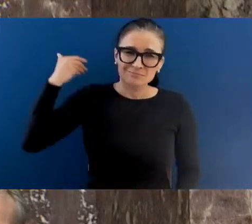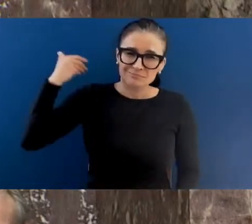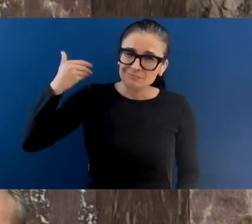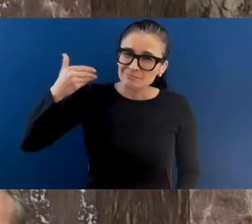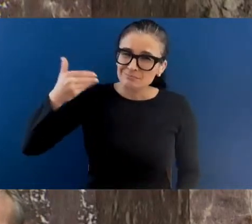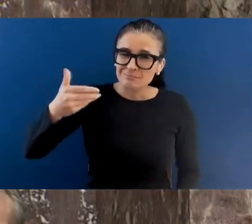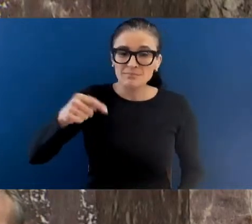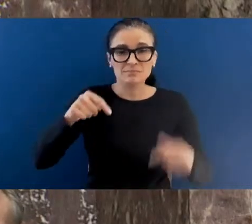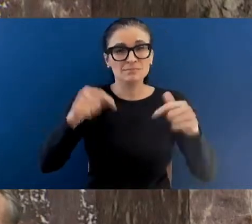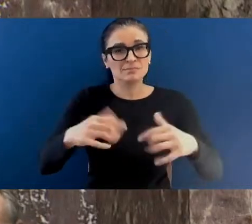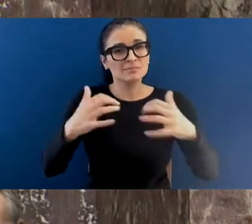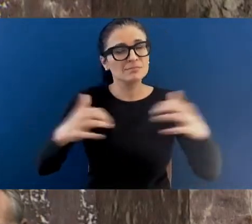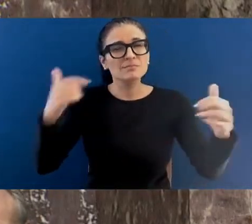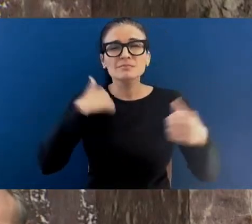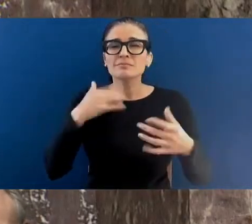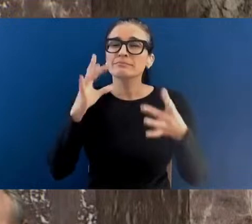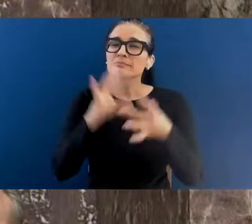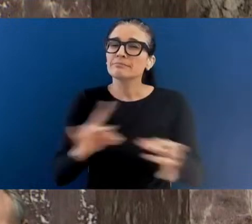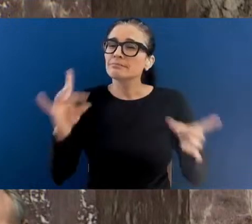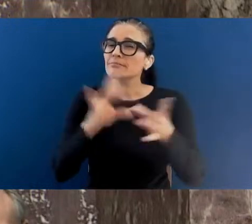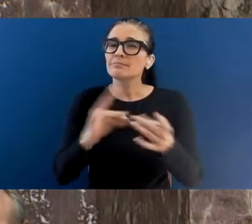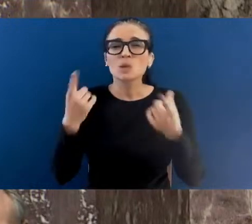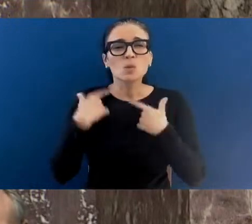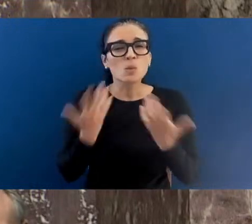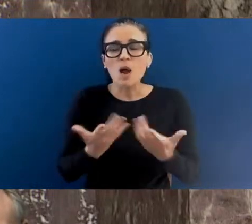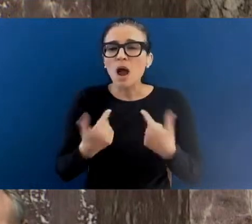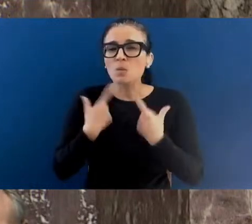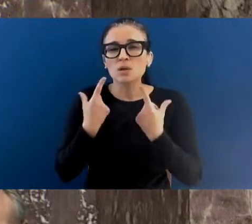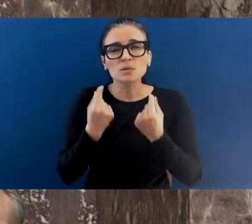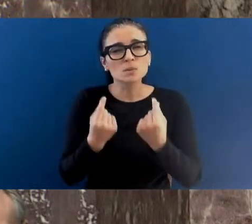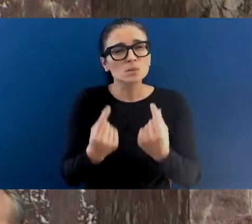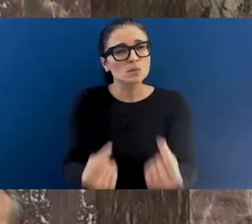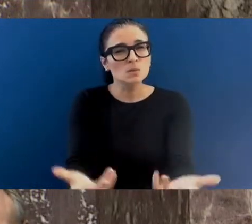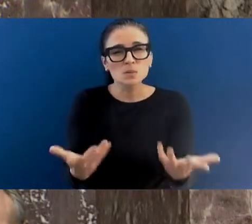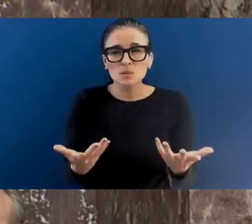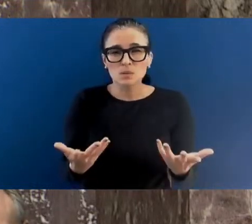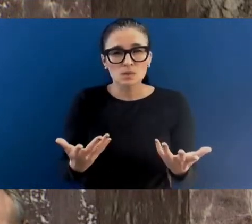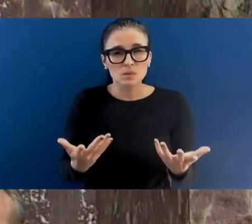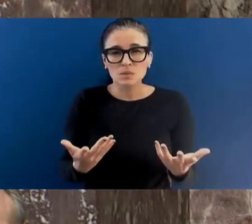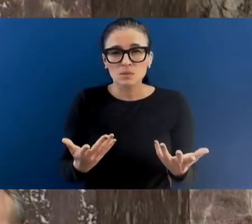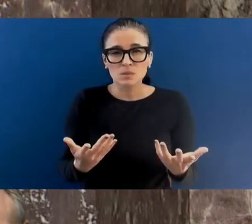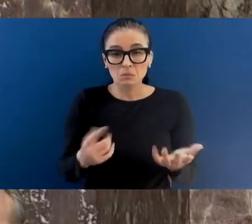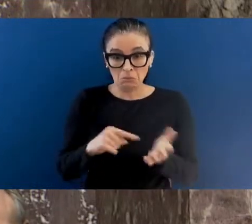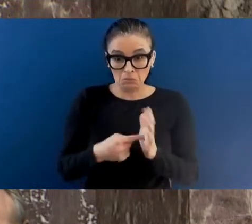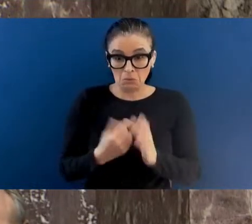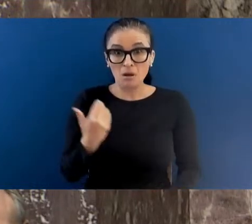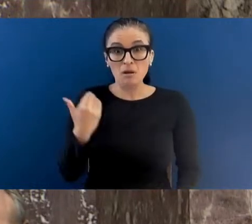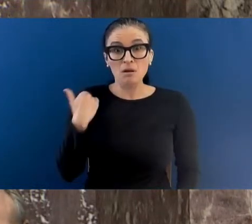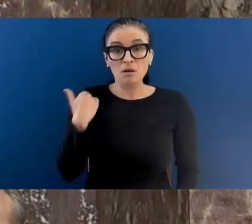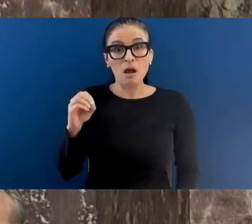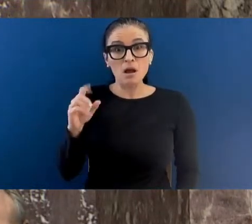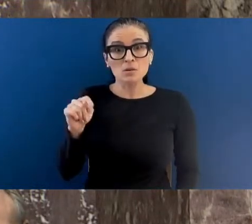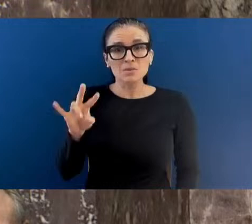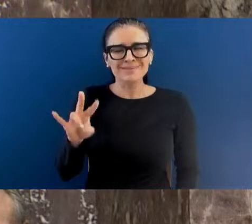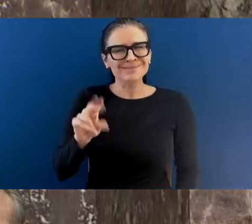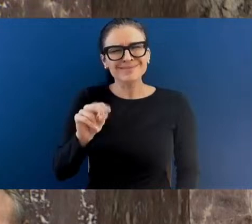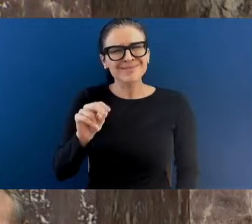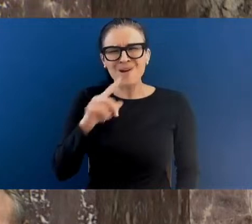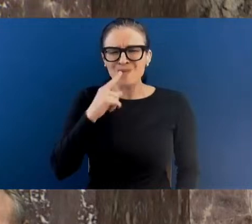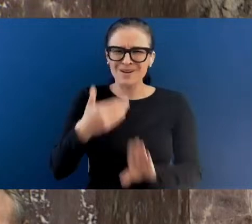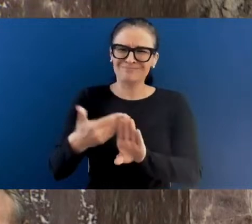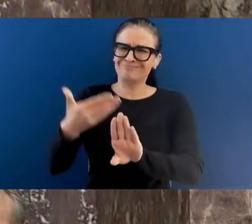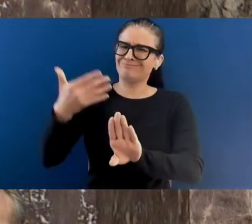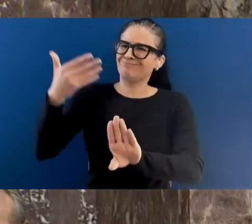The work here started when we first formed government to ensure that everyone felt safe in our communities, regardless of who they